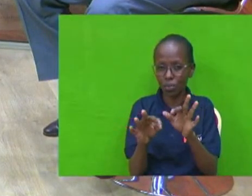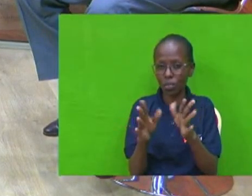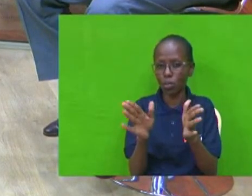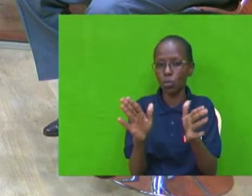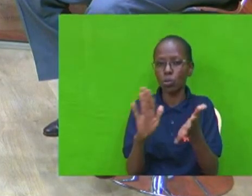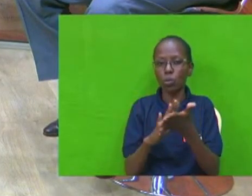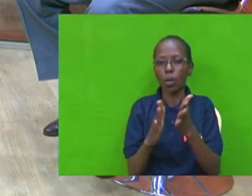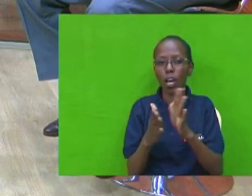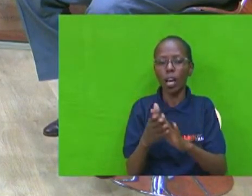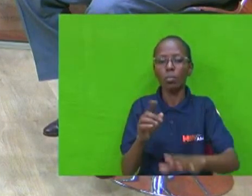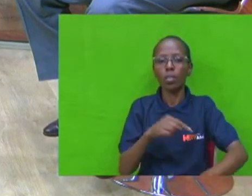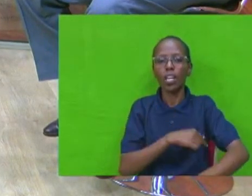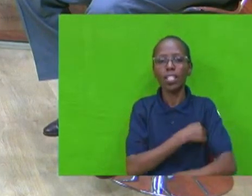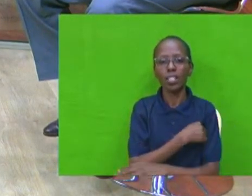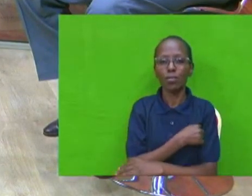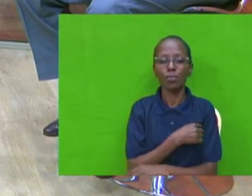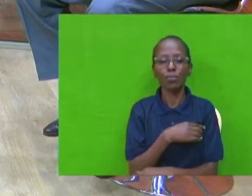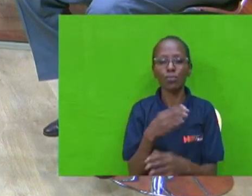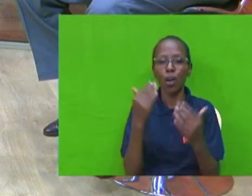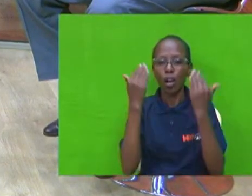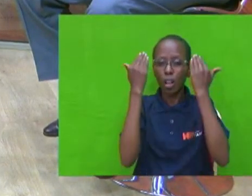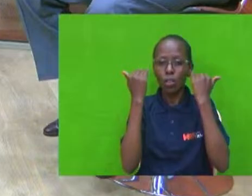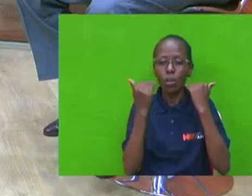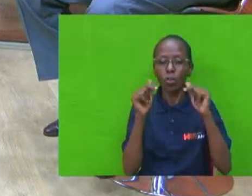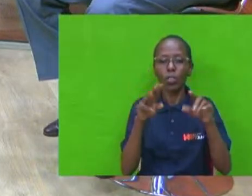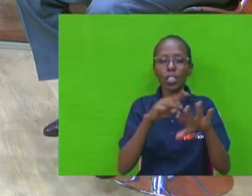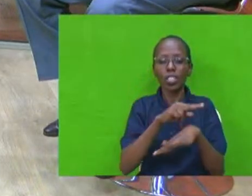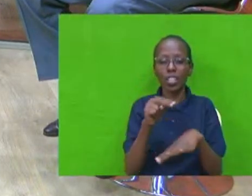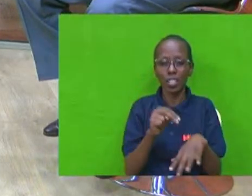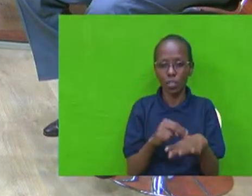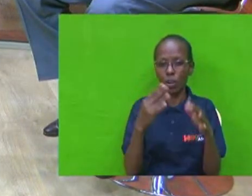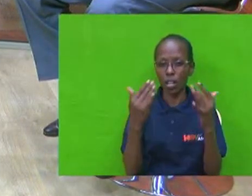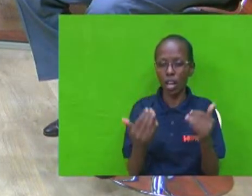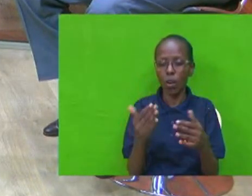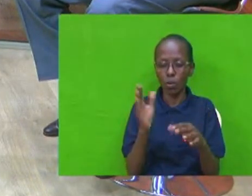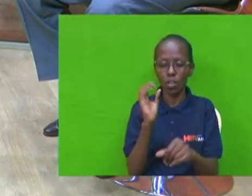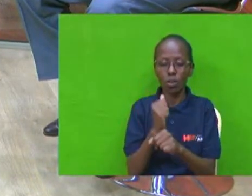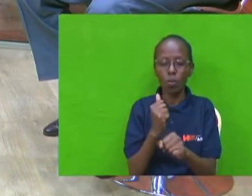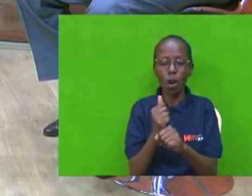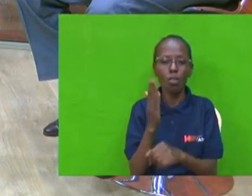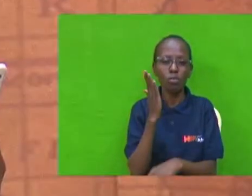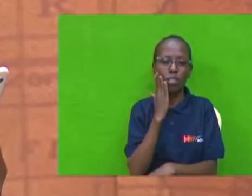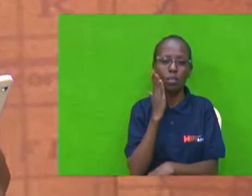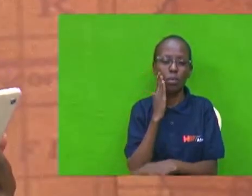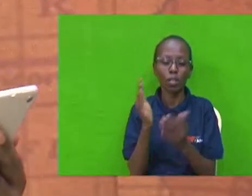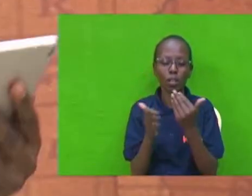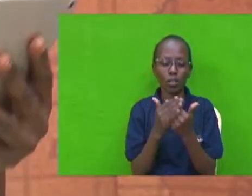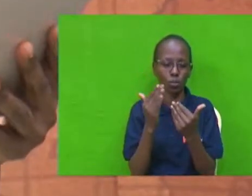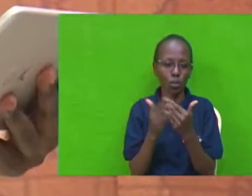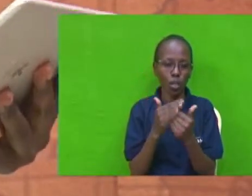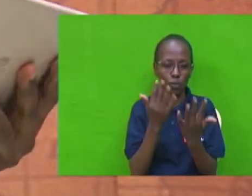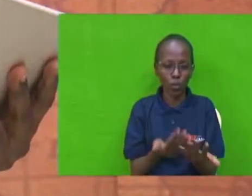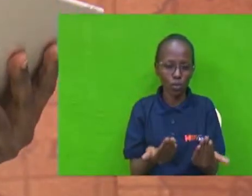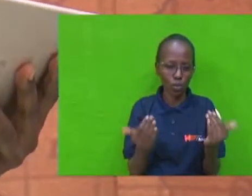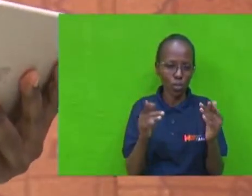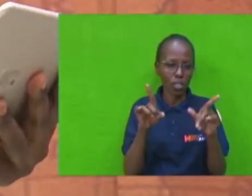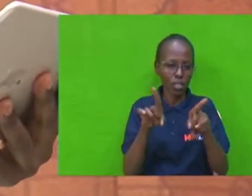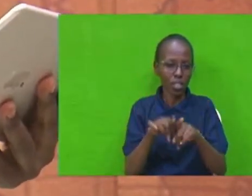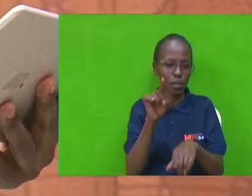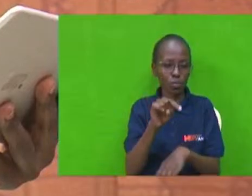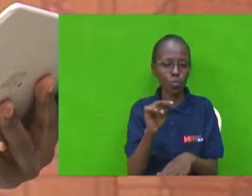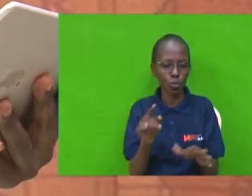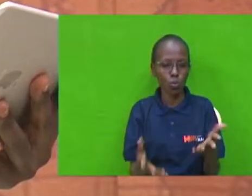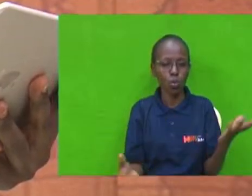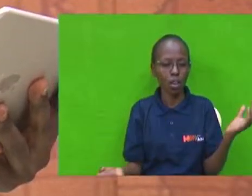magistrate of the nation. Mm-hmm. Sasa kumbe kazi ya mama kulinda watoto. Mm-hmm. Na wewe kama umechaguliwa